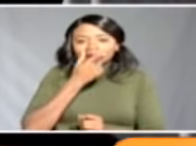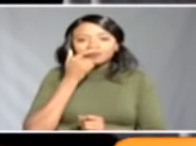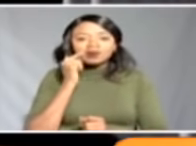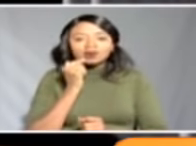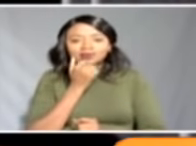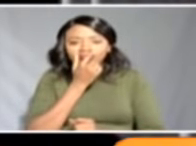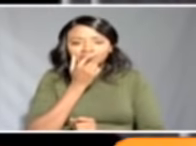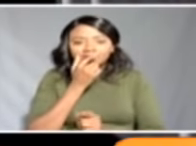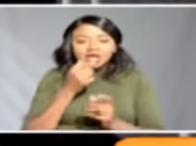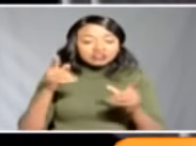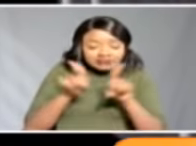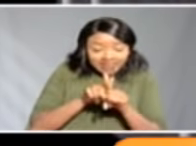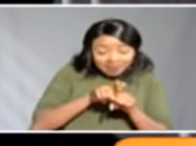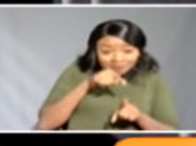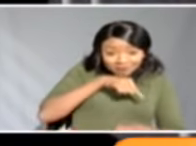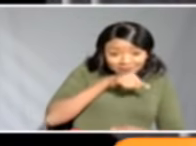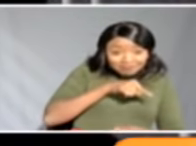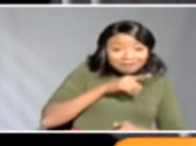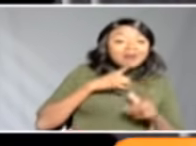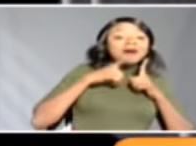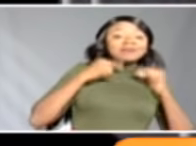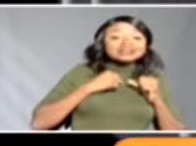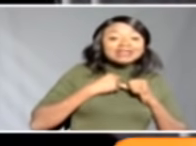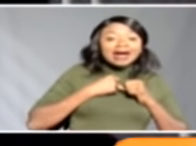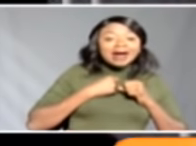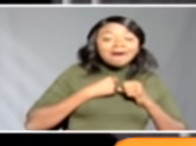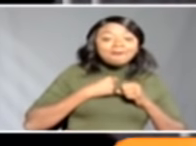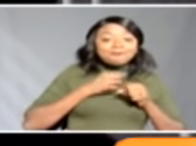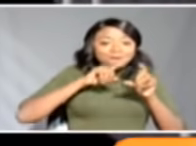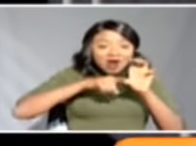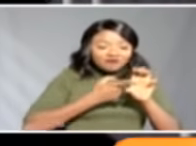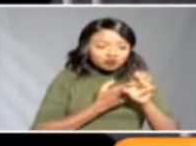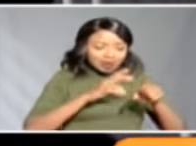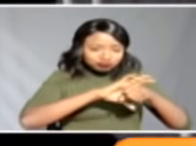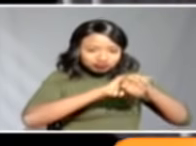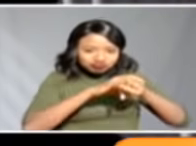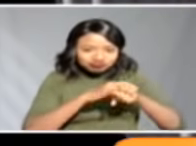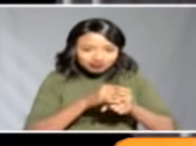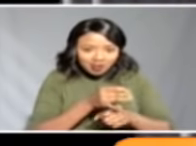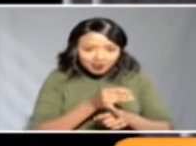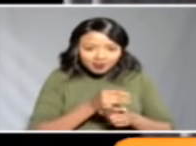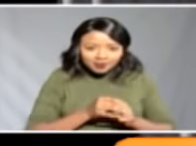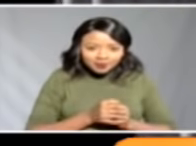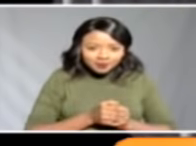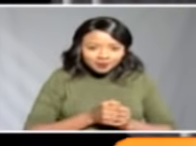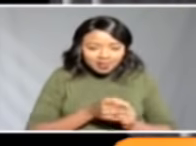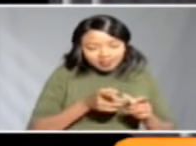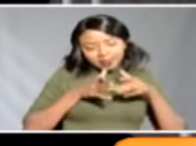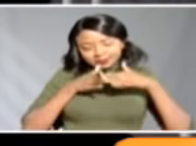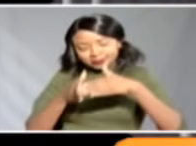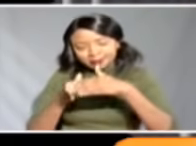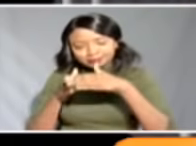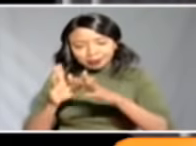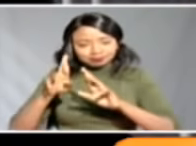Yeye mwenyewe anajipaka. Sana waingize hiyo nyingine. Wapi? Analala na wao.